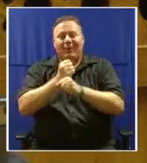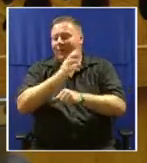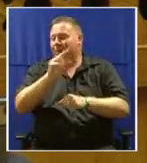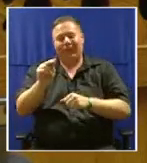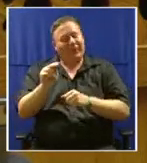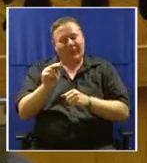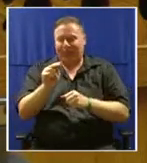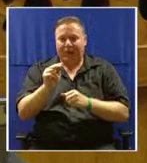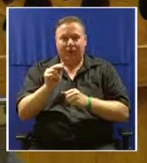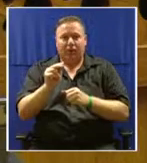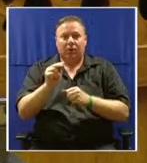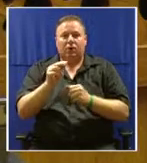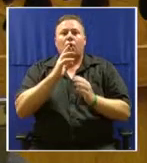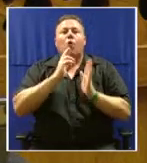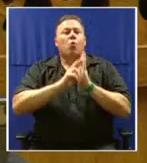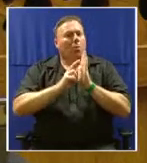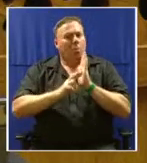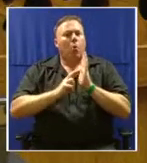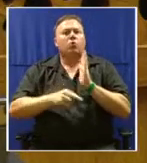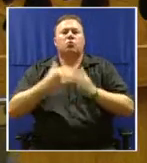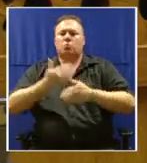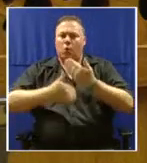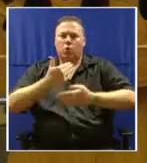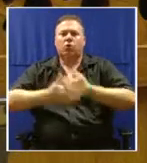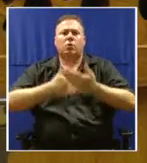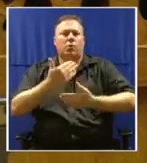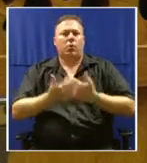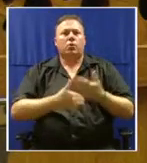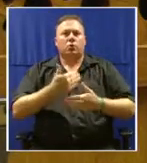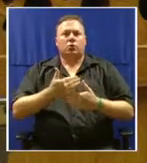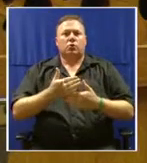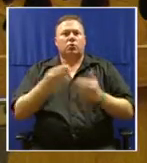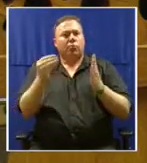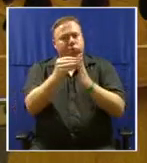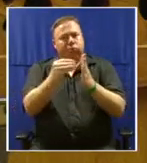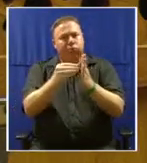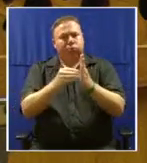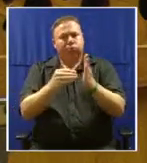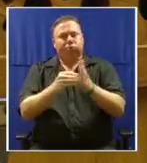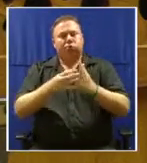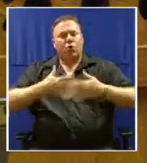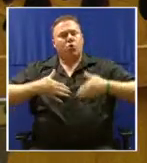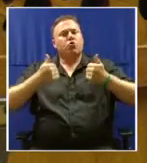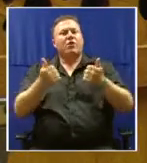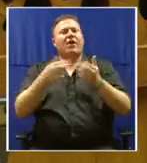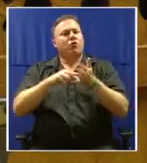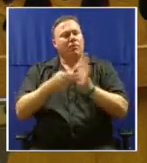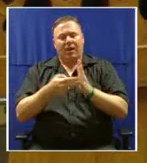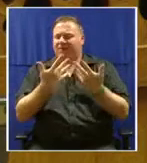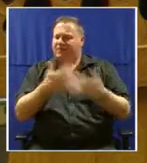to report on the progress in the implementation of the recovery plan,